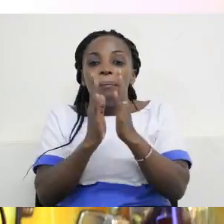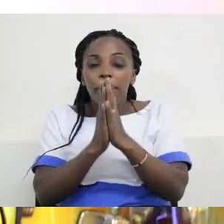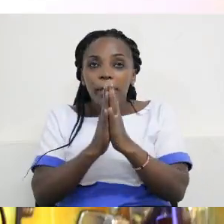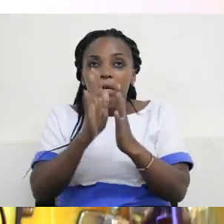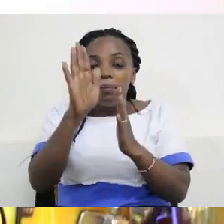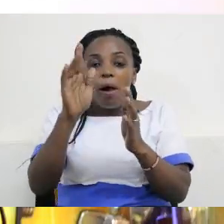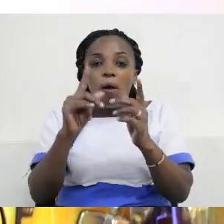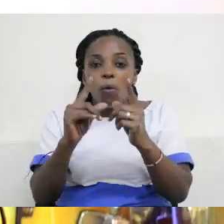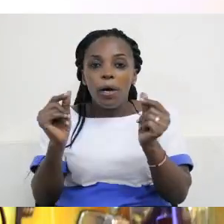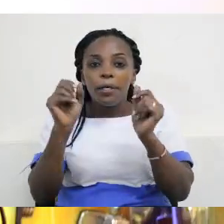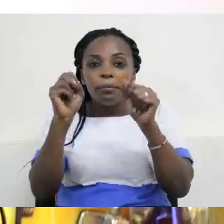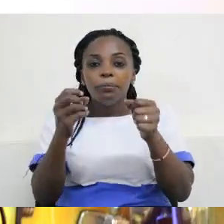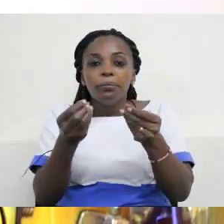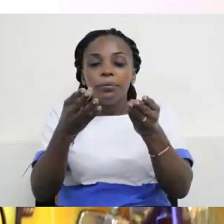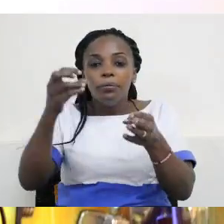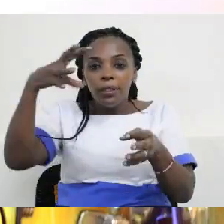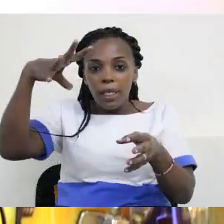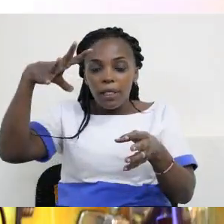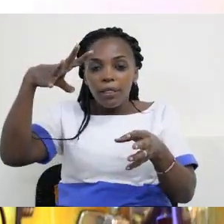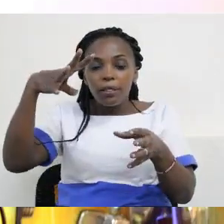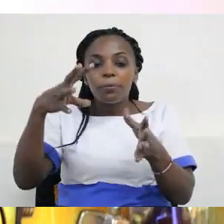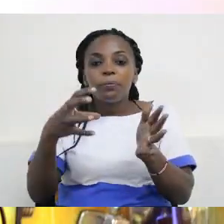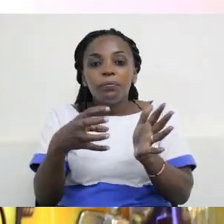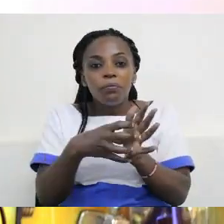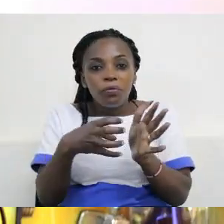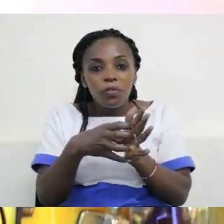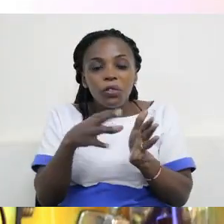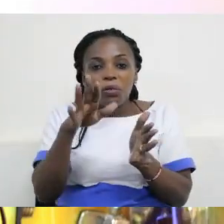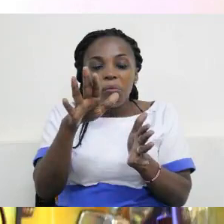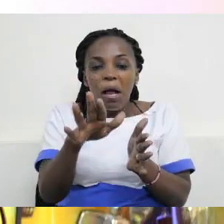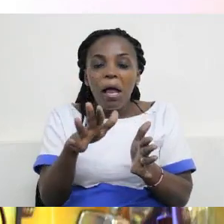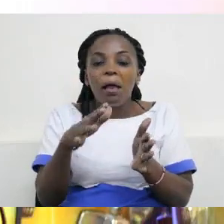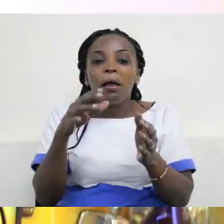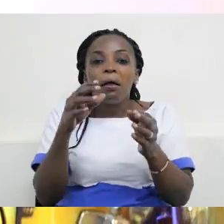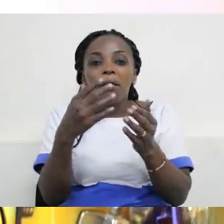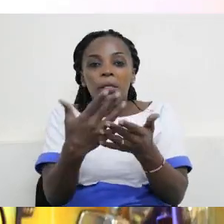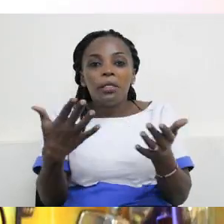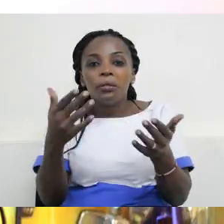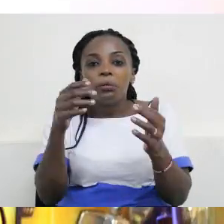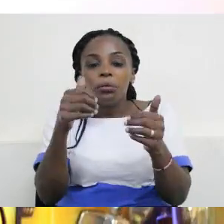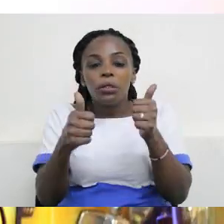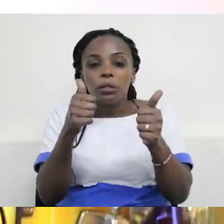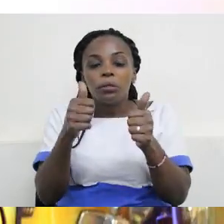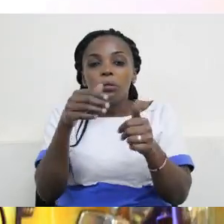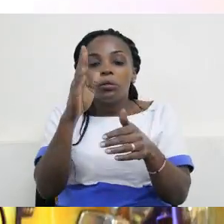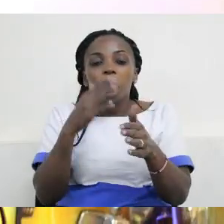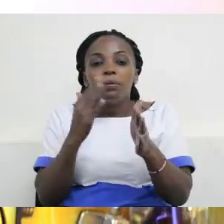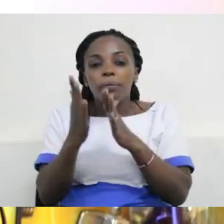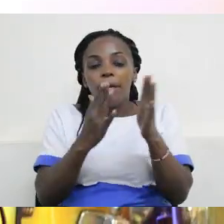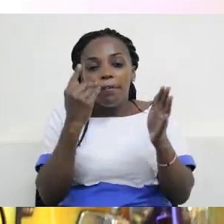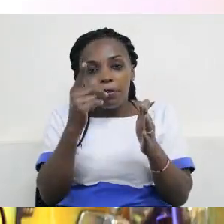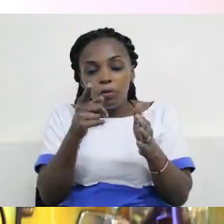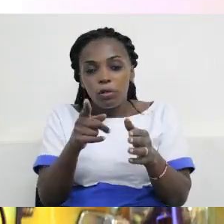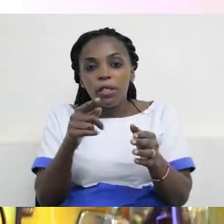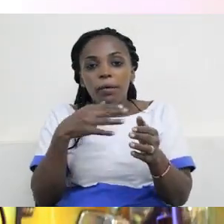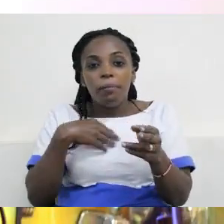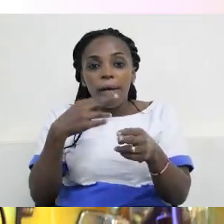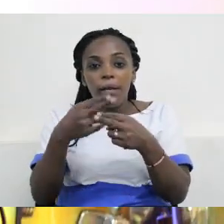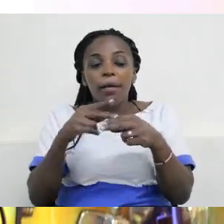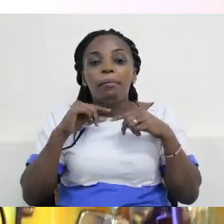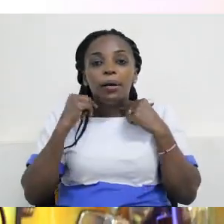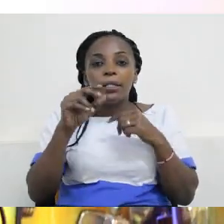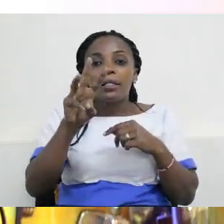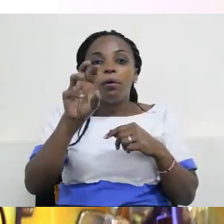the word of God will bring light into the situations and into the things that God has in store for you today. My name is